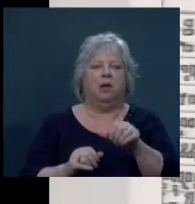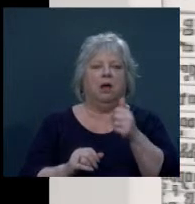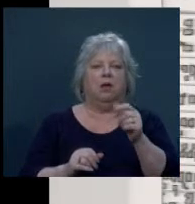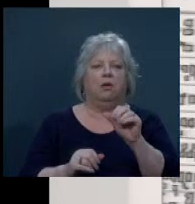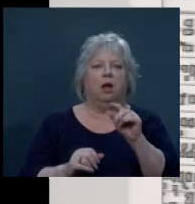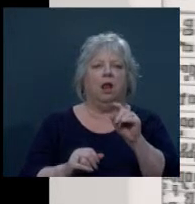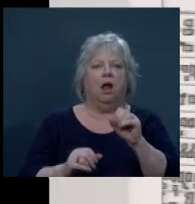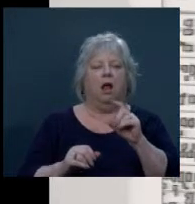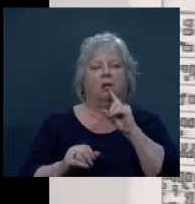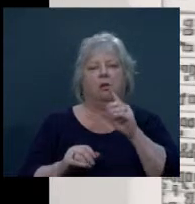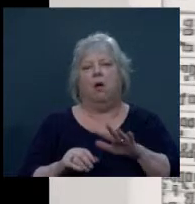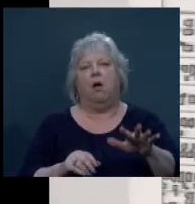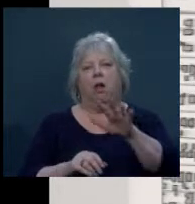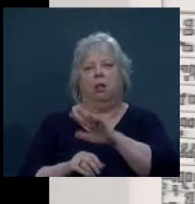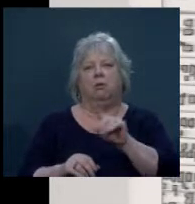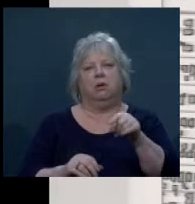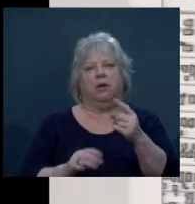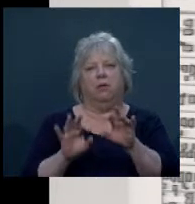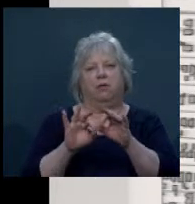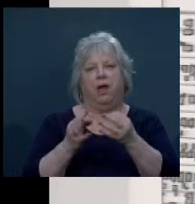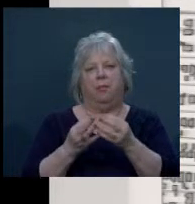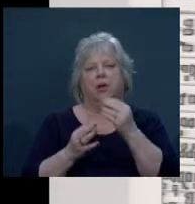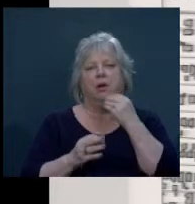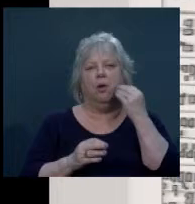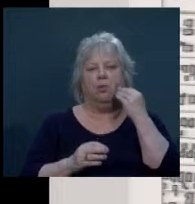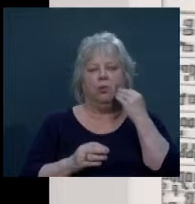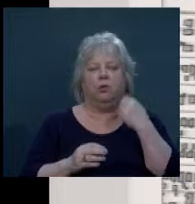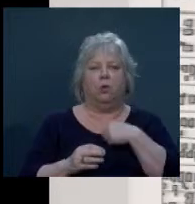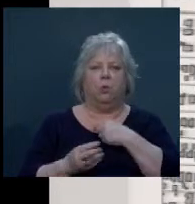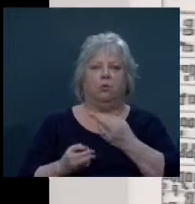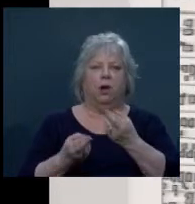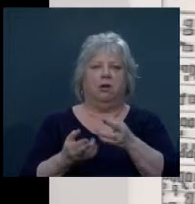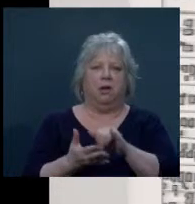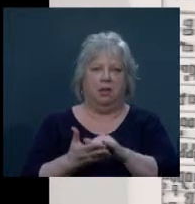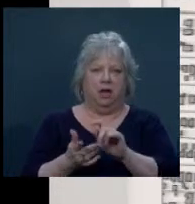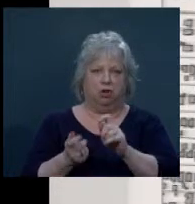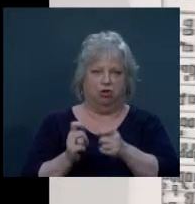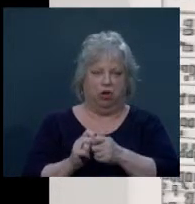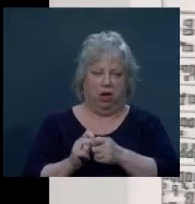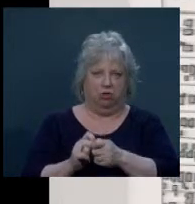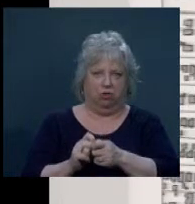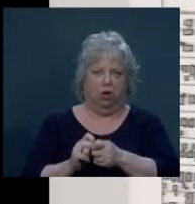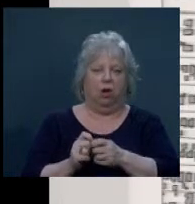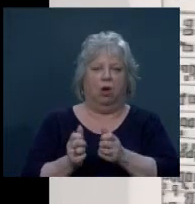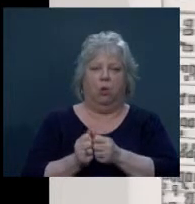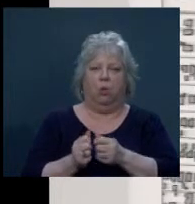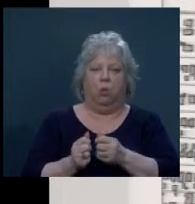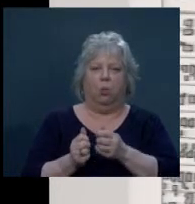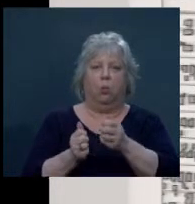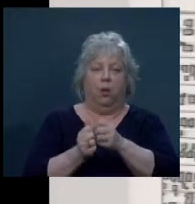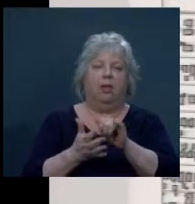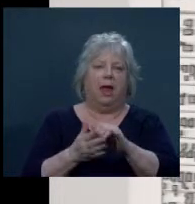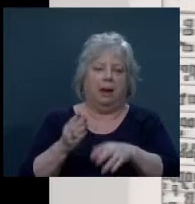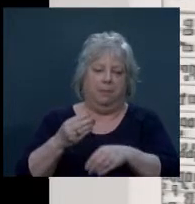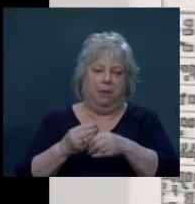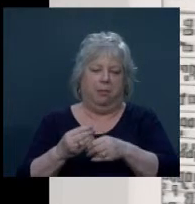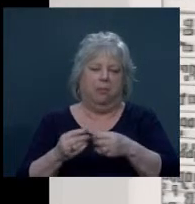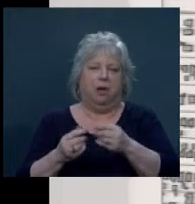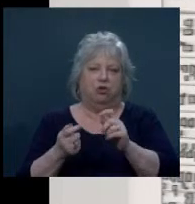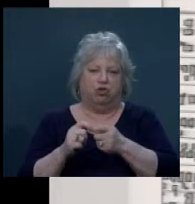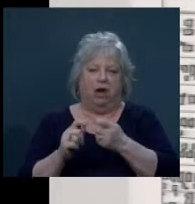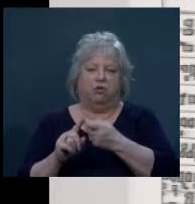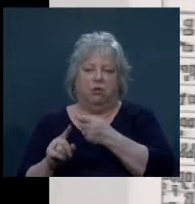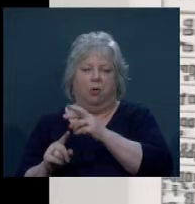lots are all single-family houses. So we're recommending that change when you approve this with that amendment from RH to